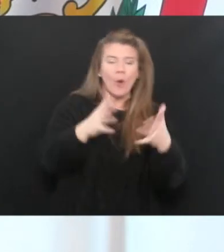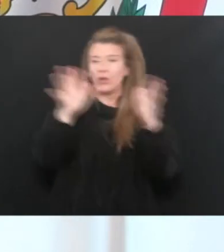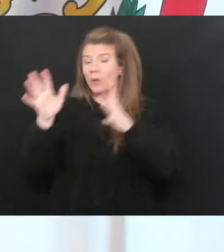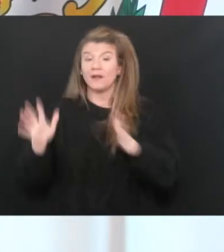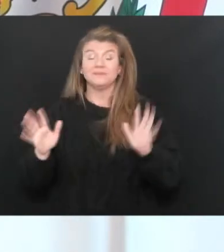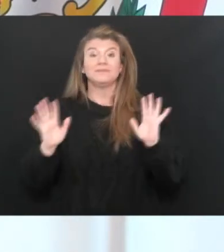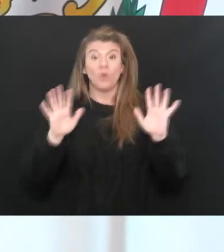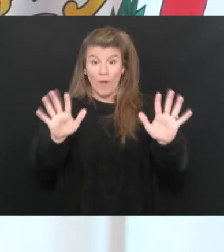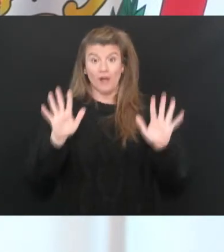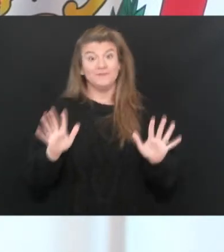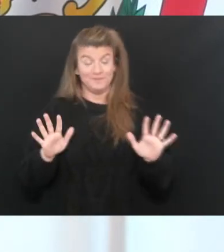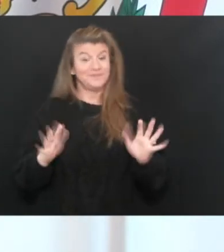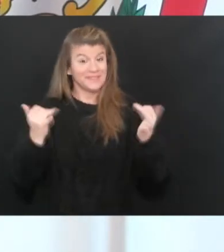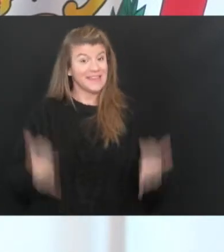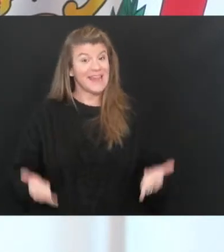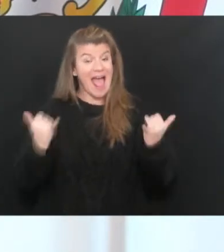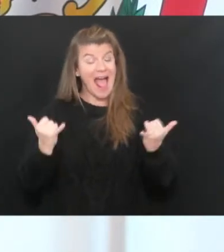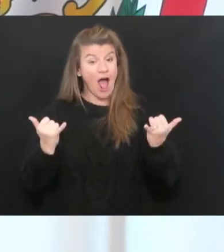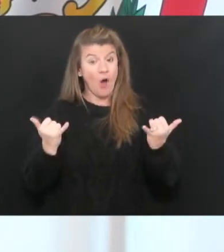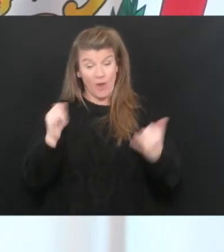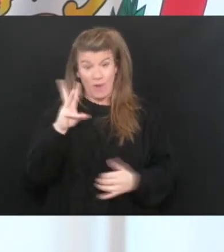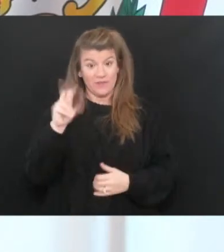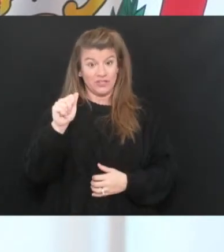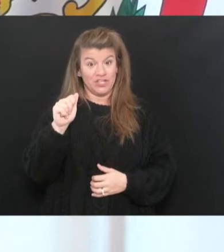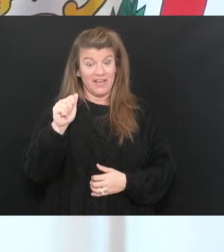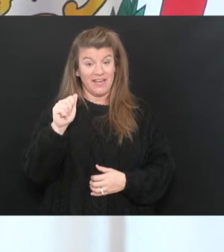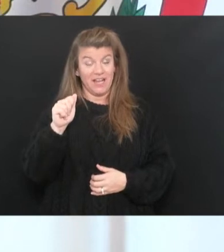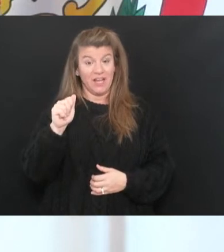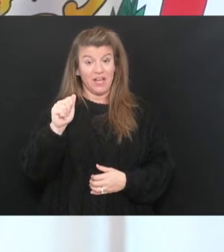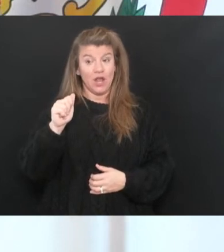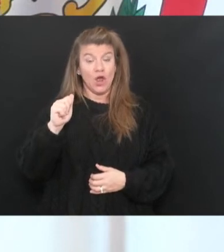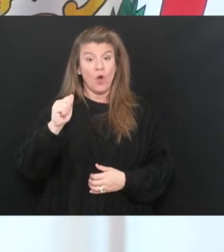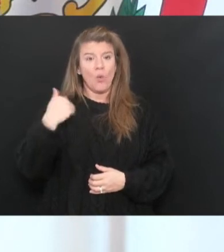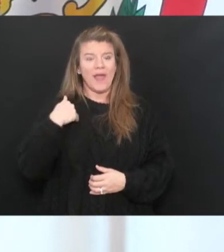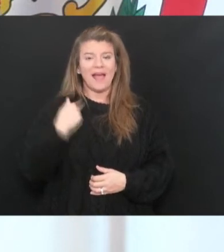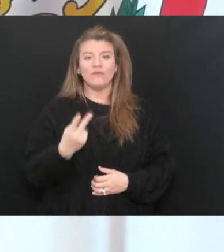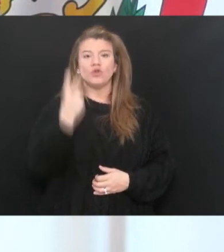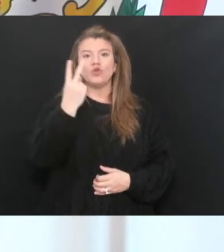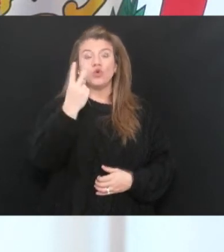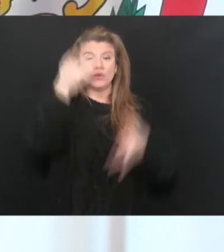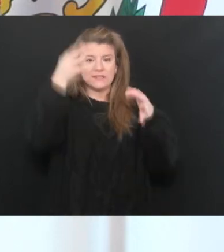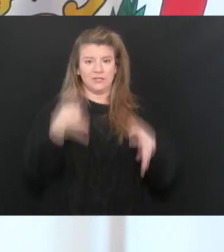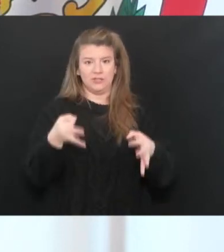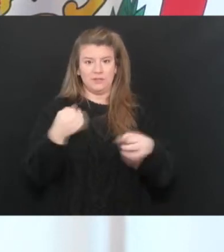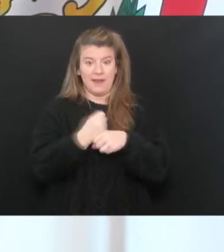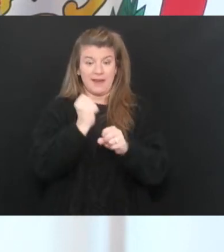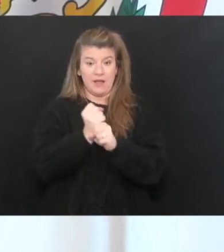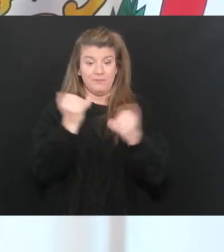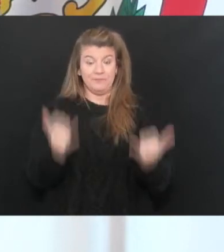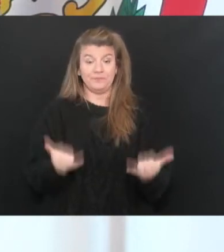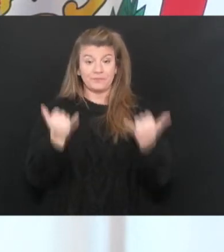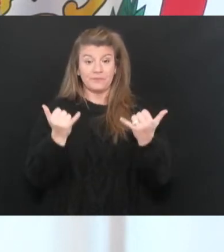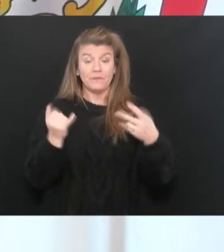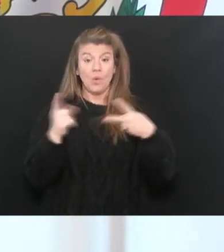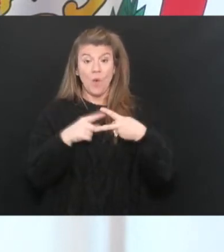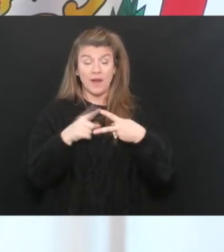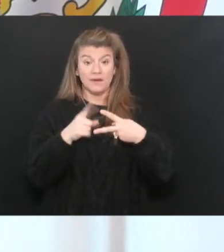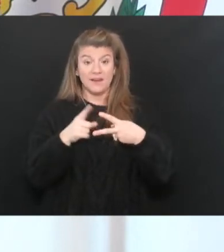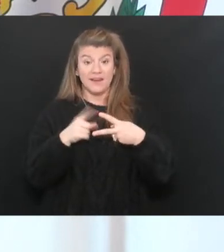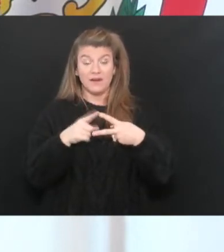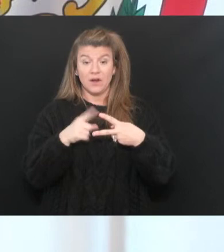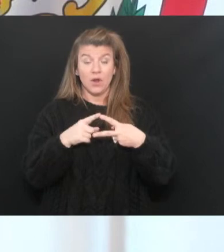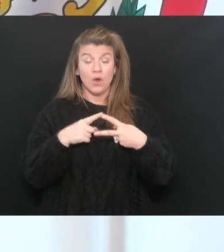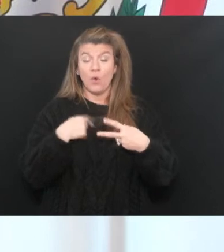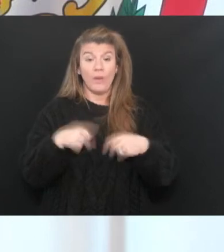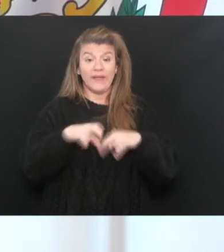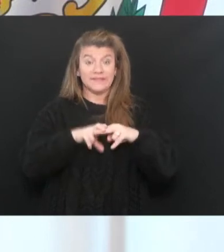Well, we now in West Virginia are faced with two decisions. One is we can sit